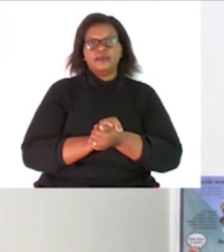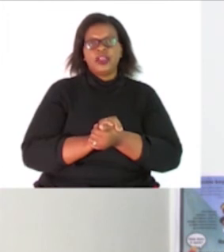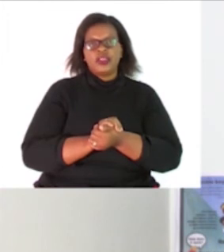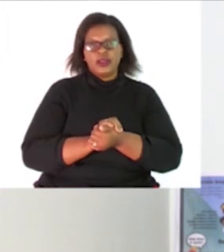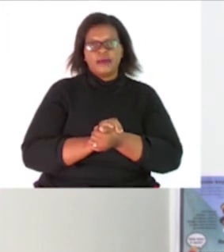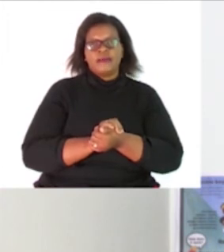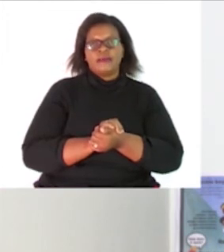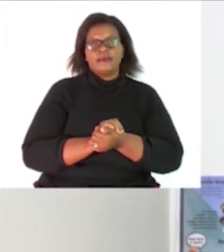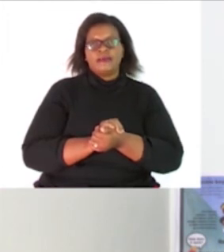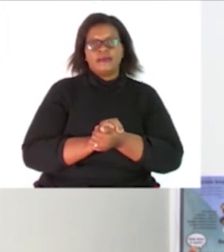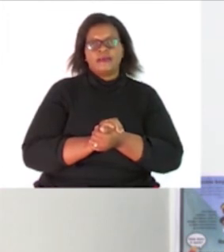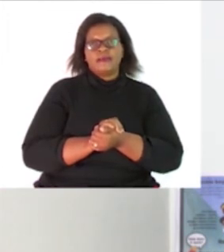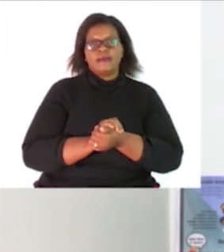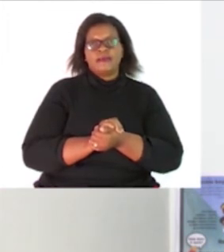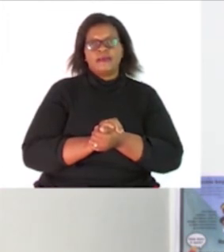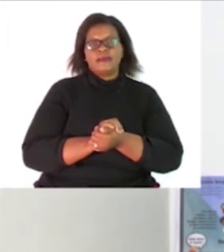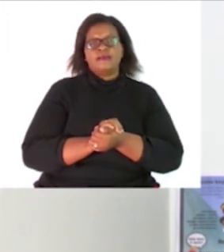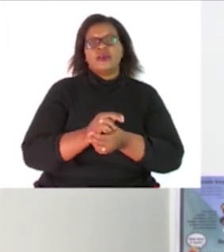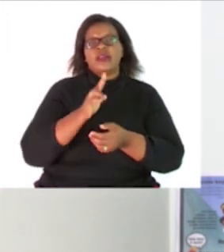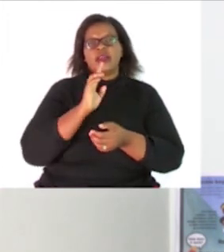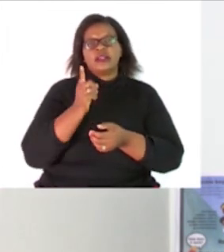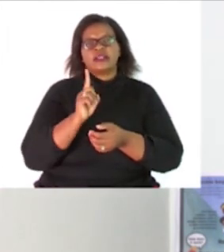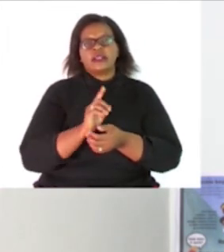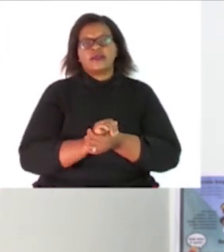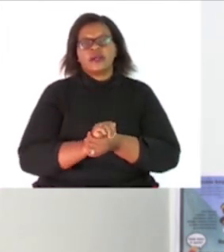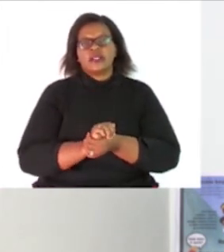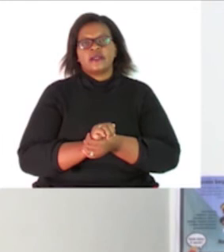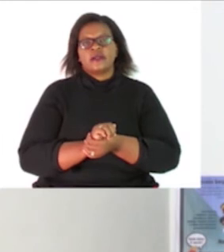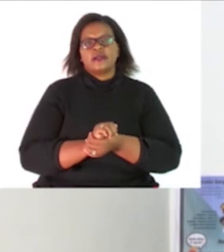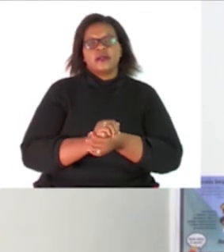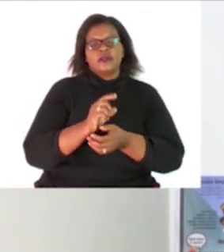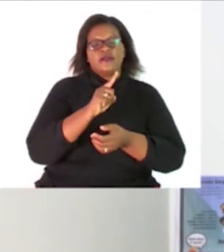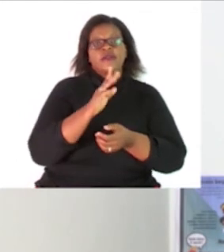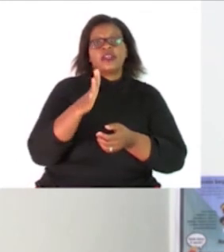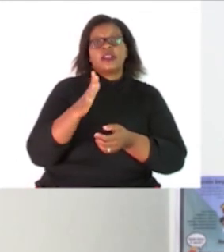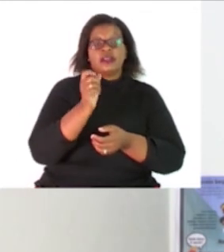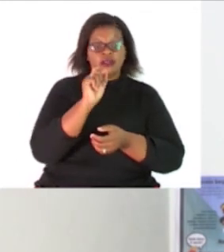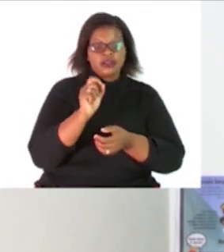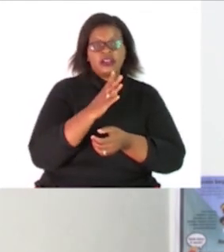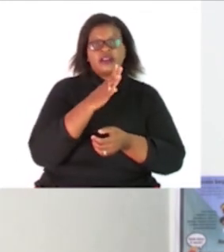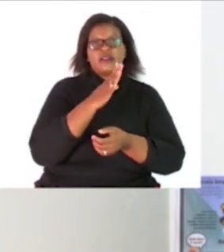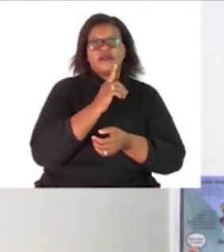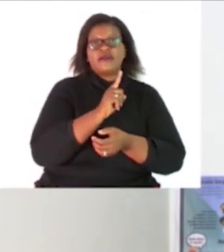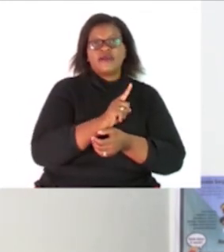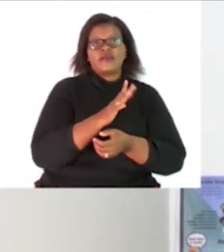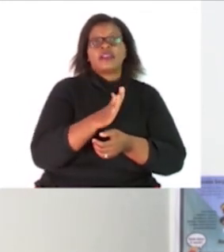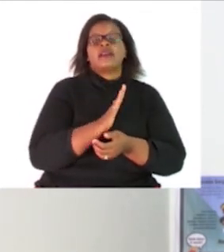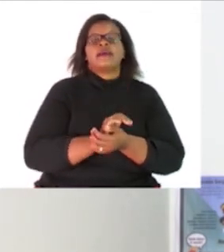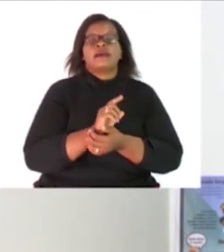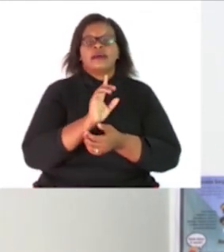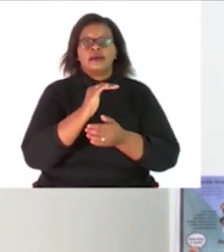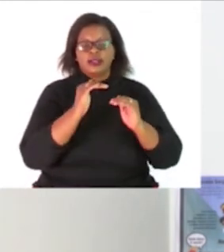times 3. What is our answer? Is 15. Then we write our